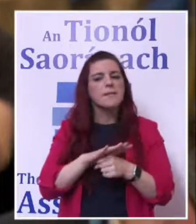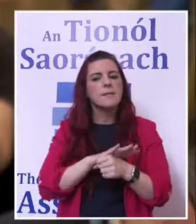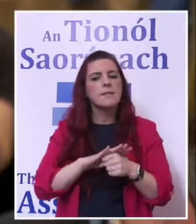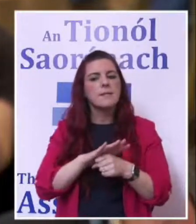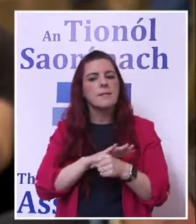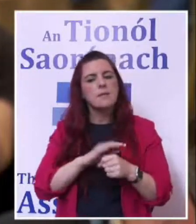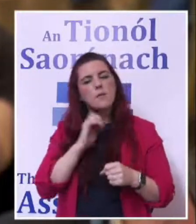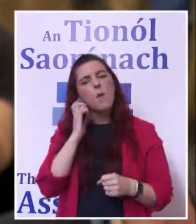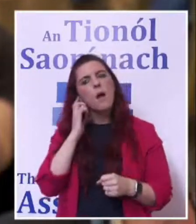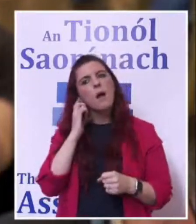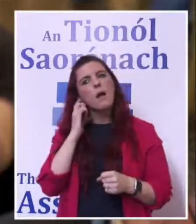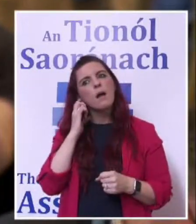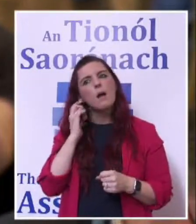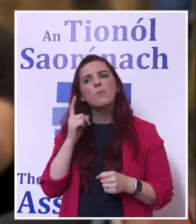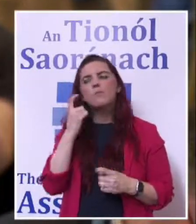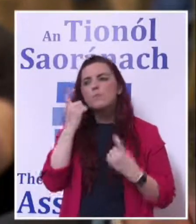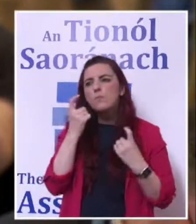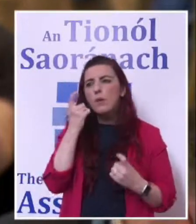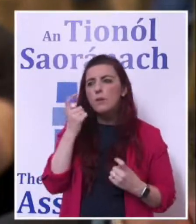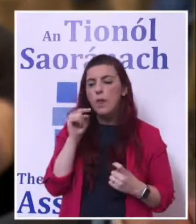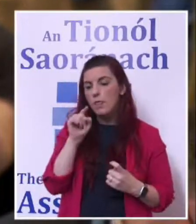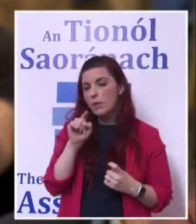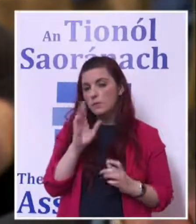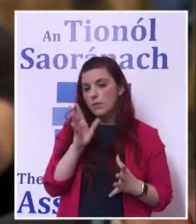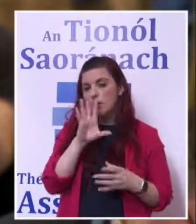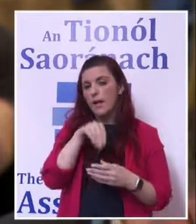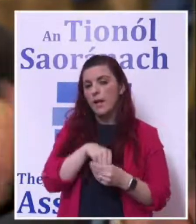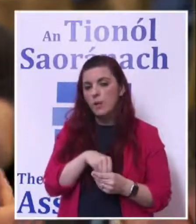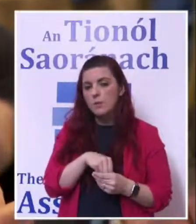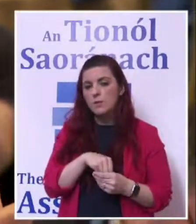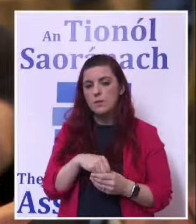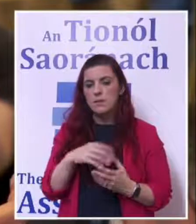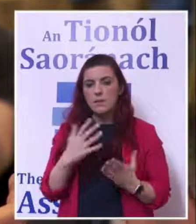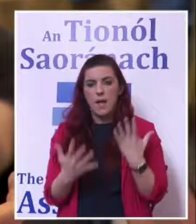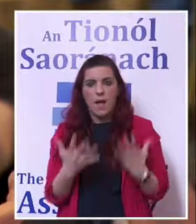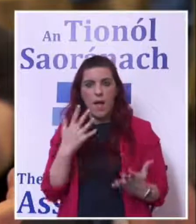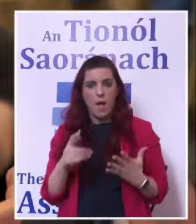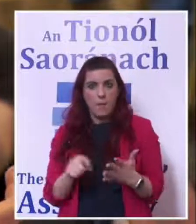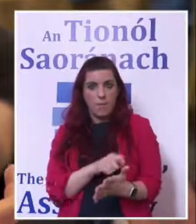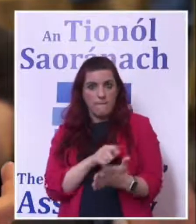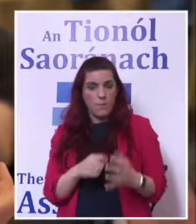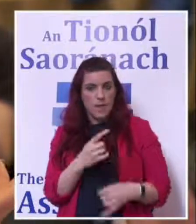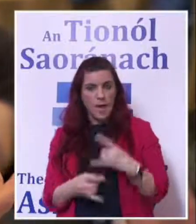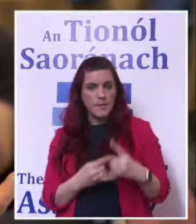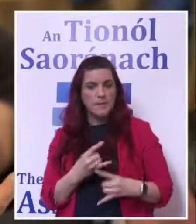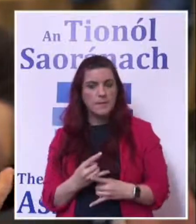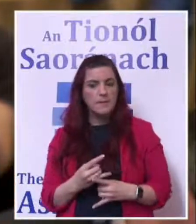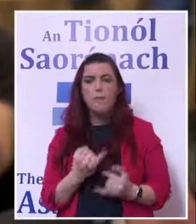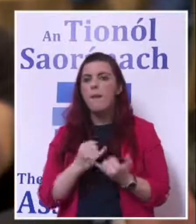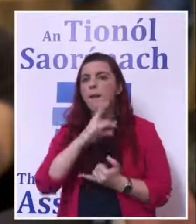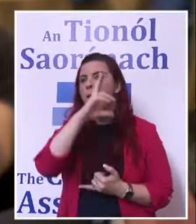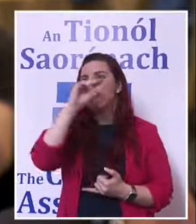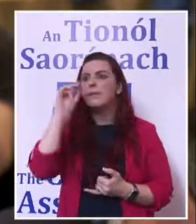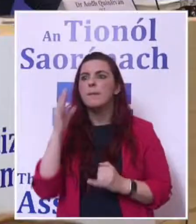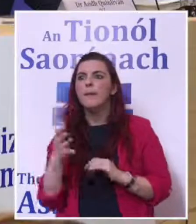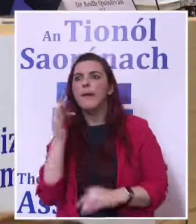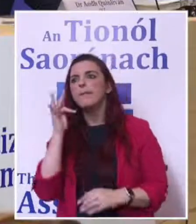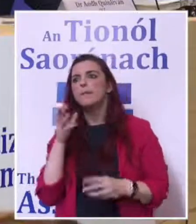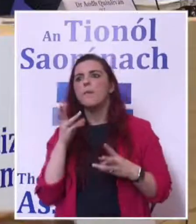eventually manifests. So I'm just wondering, does that include how the vote is conducted? So, for instance, whether